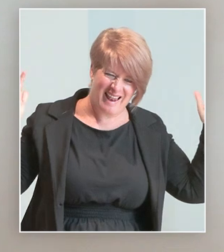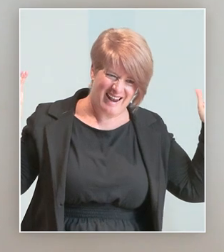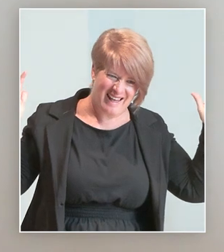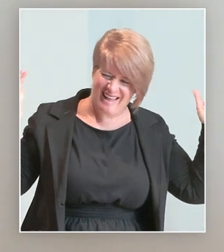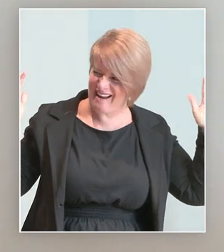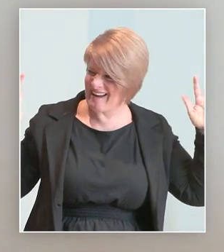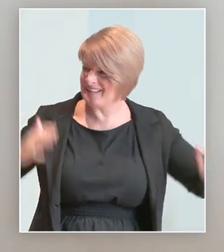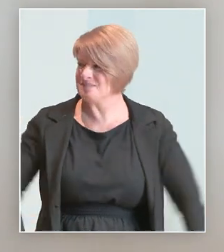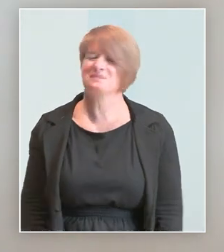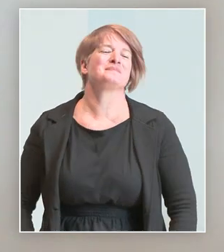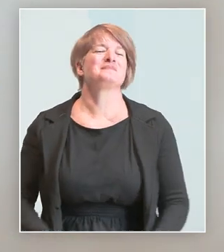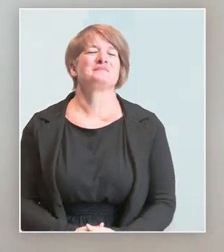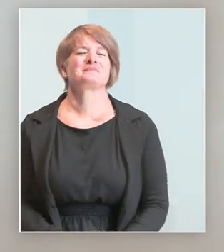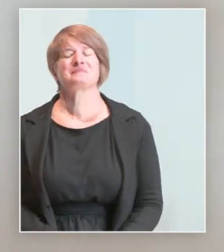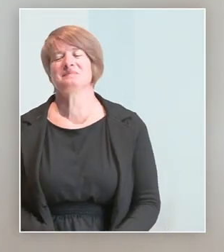Thank you.